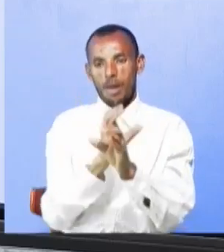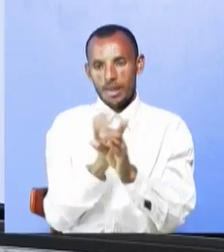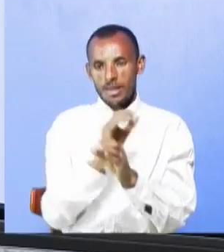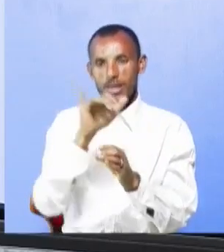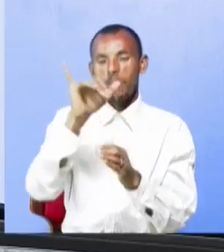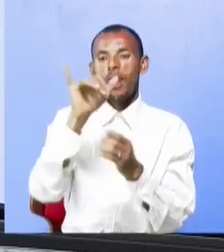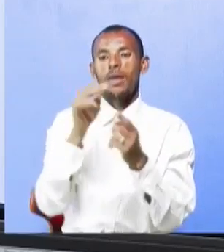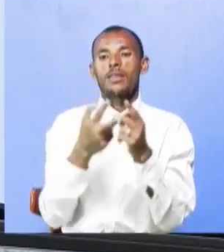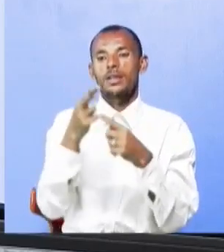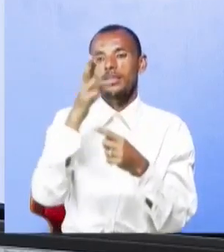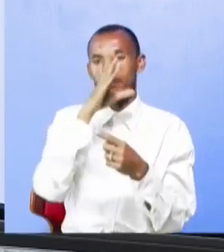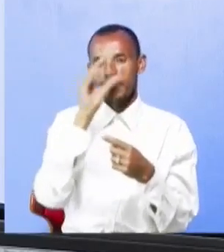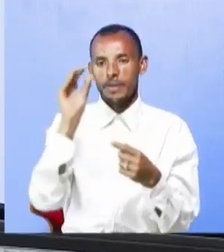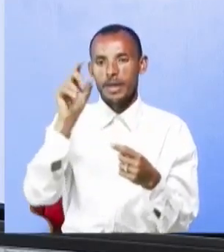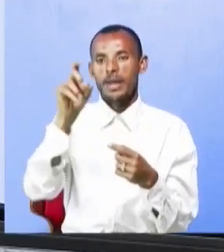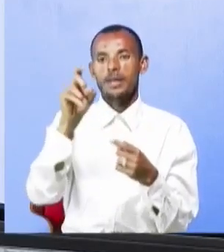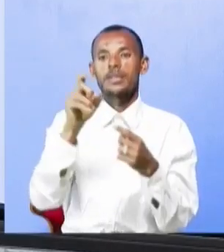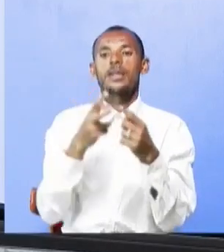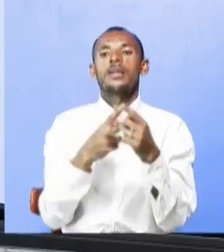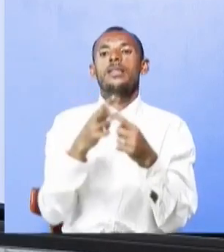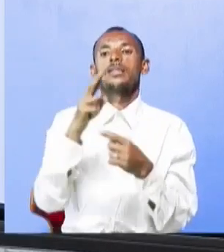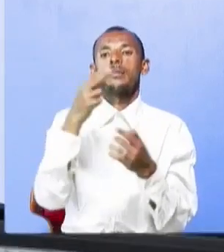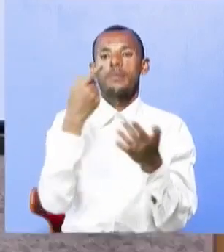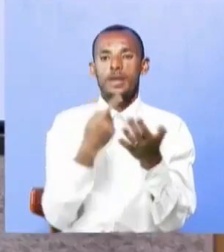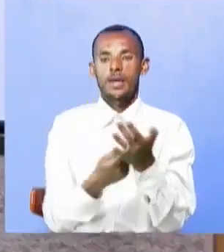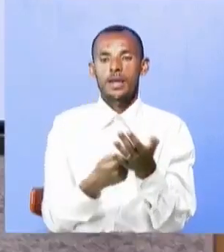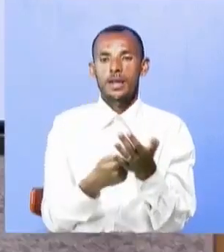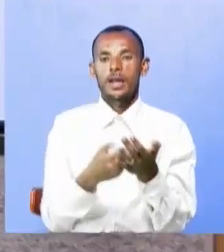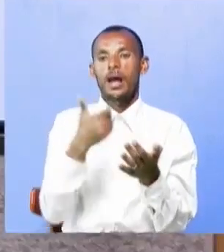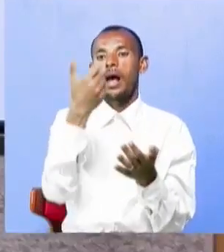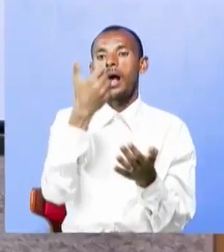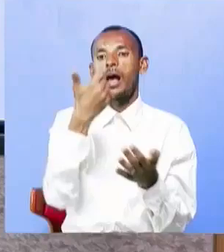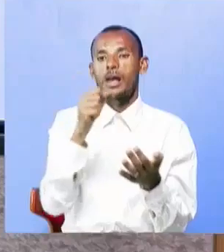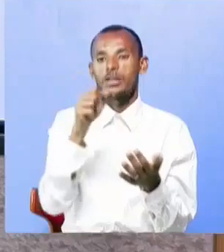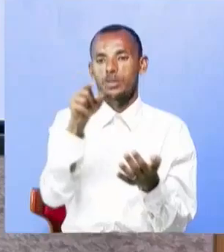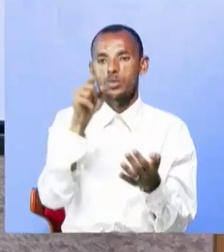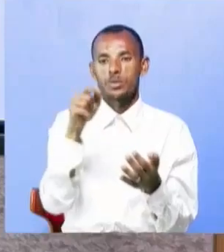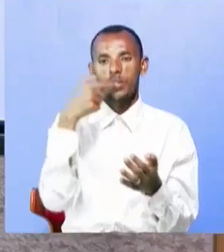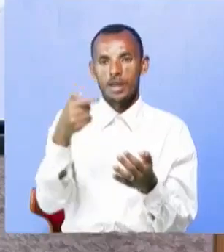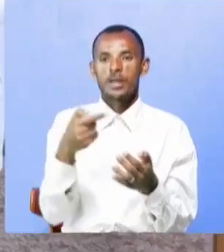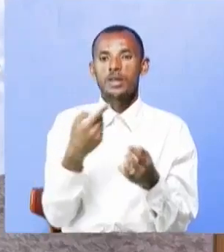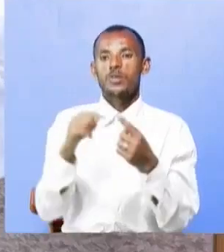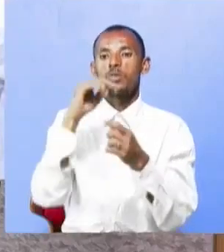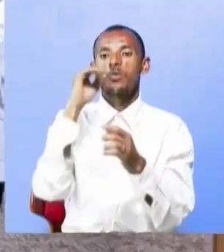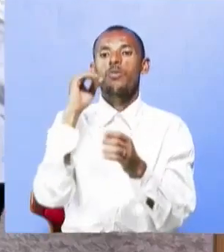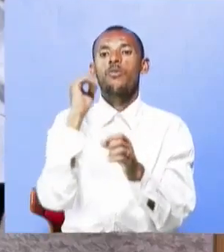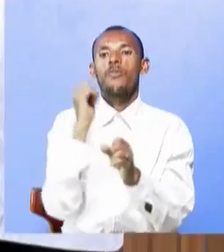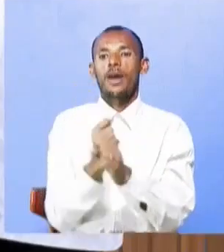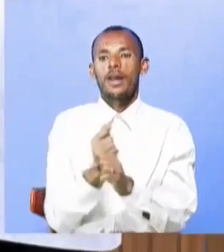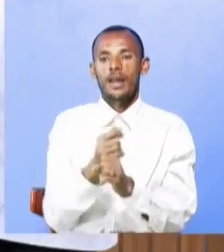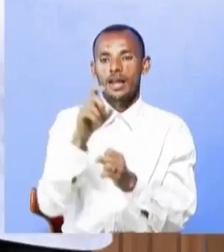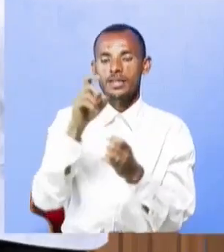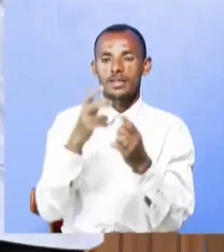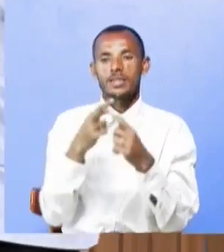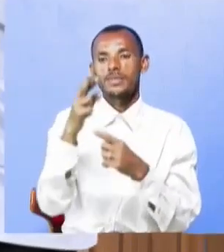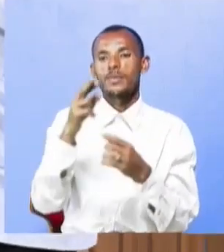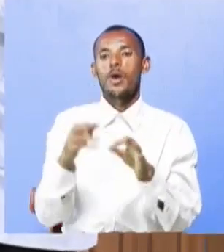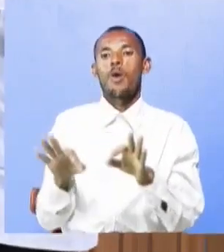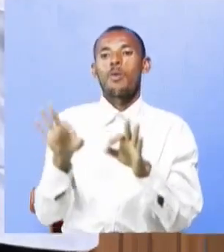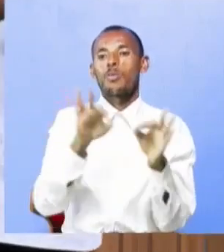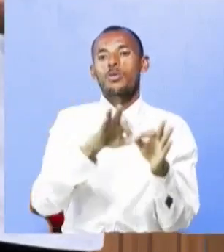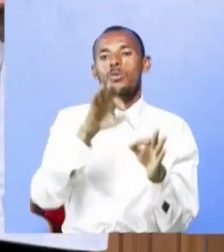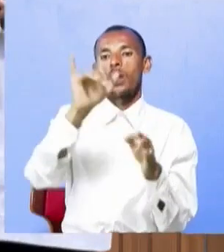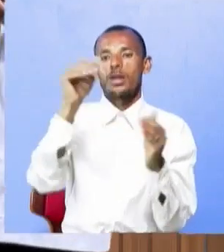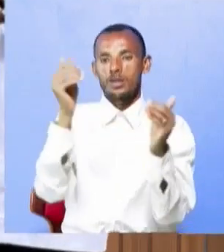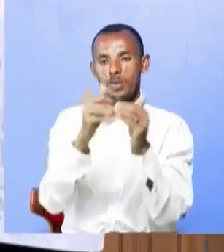and the x-intercept. Here, as I've said, to find the x-intercept, put y is